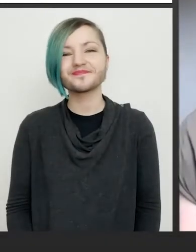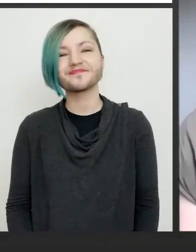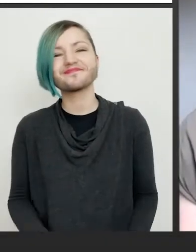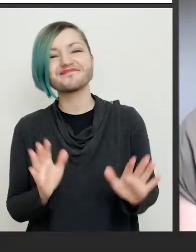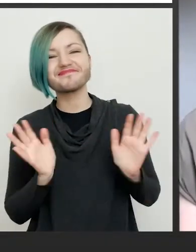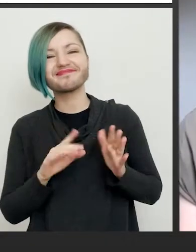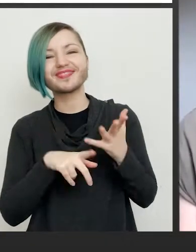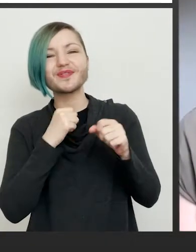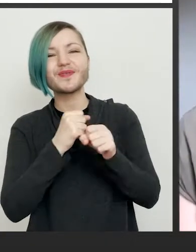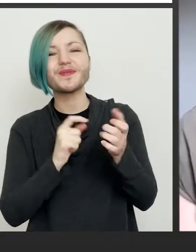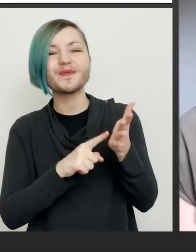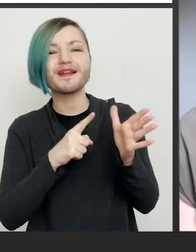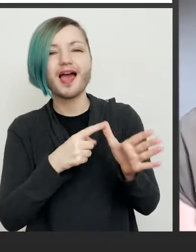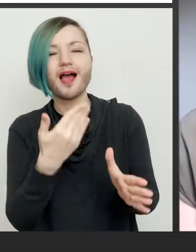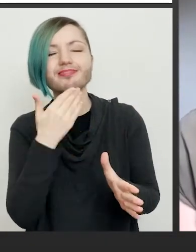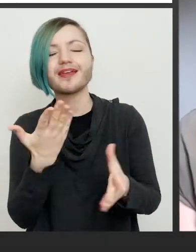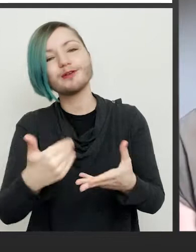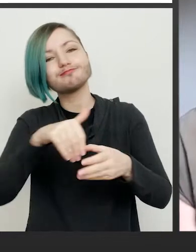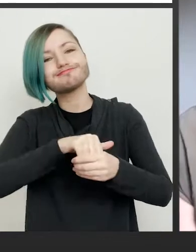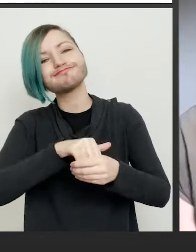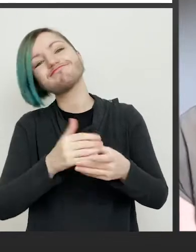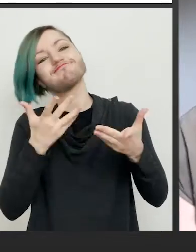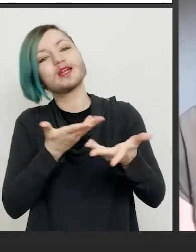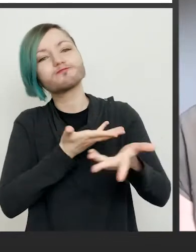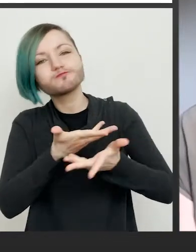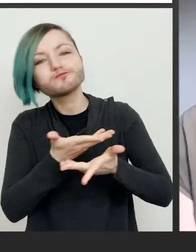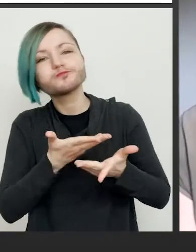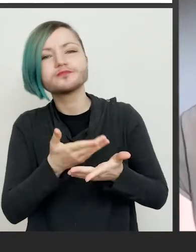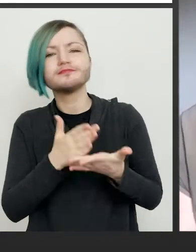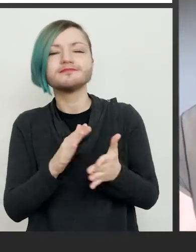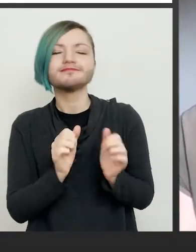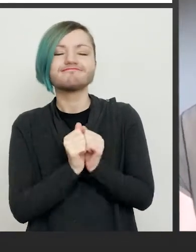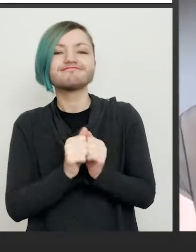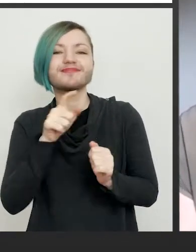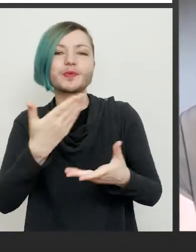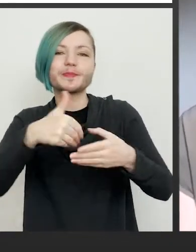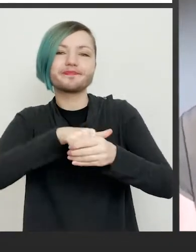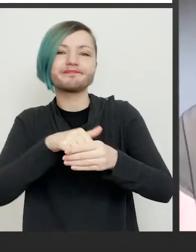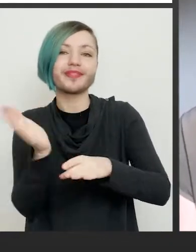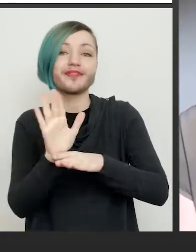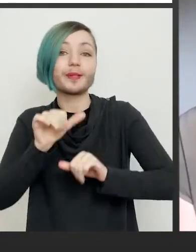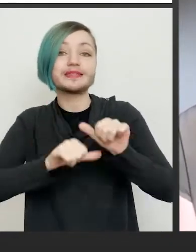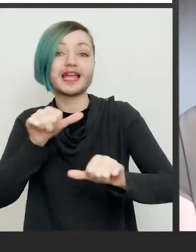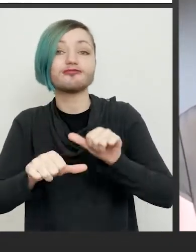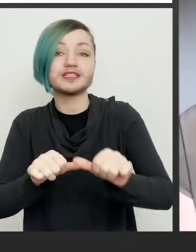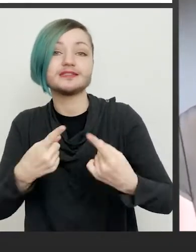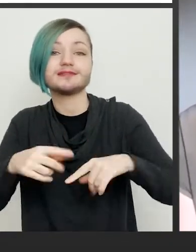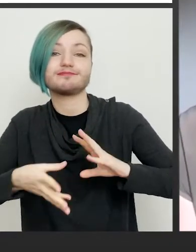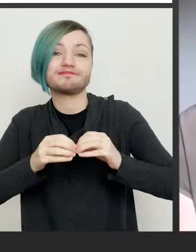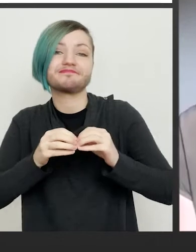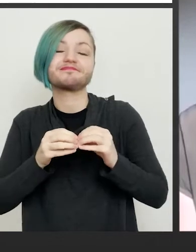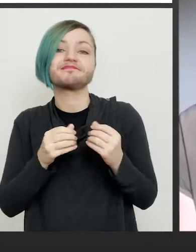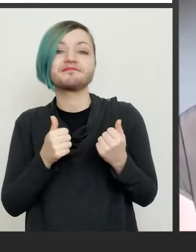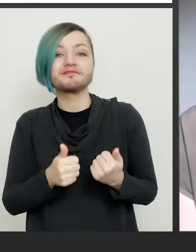Ugla, thank you so much for coming to talk to me today. It's great to have you join me for this little film series that we're making.